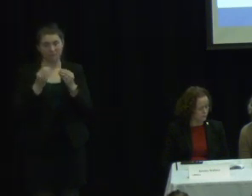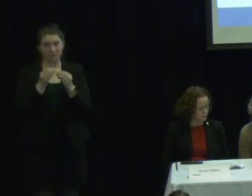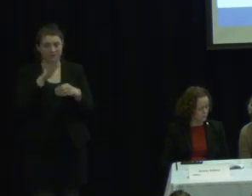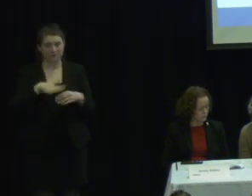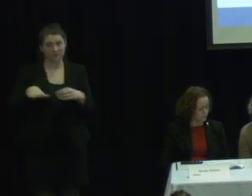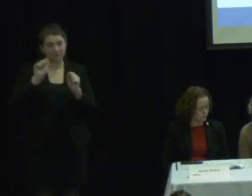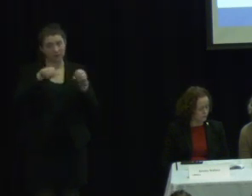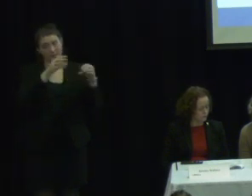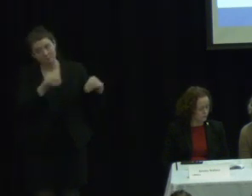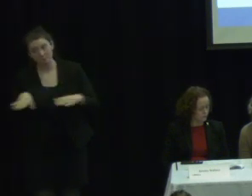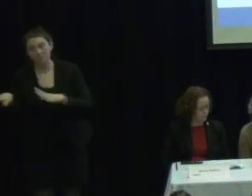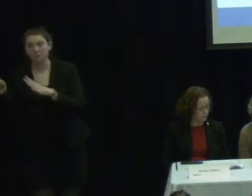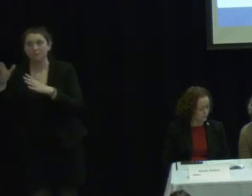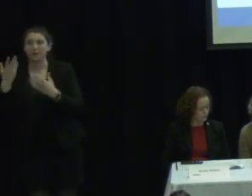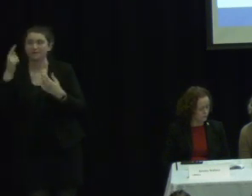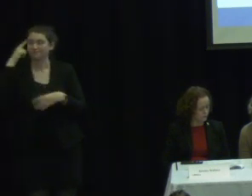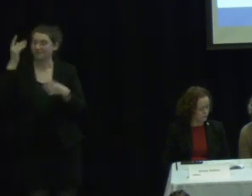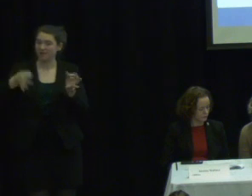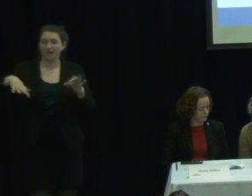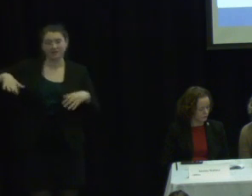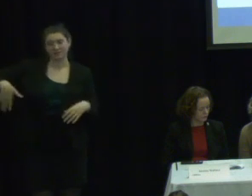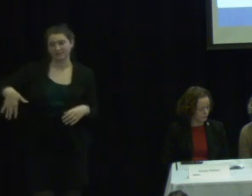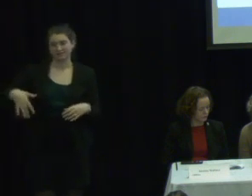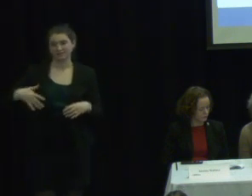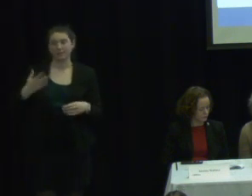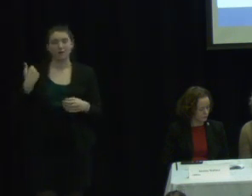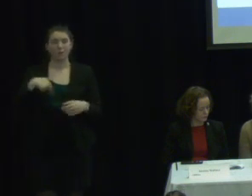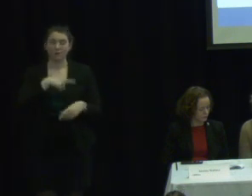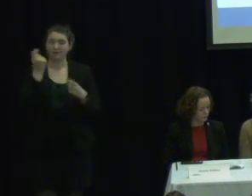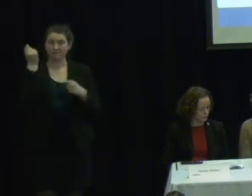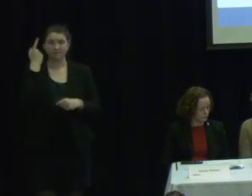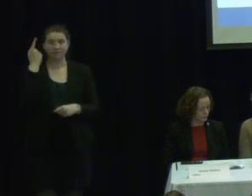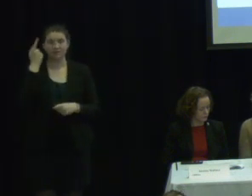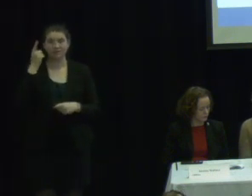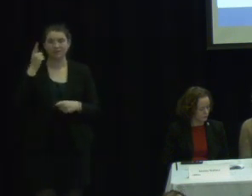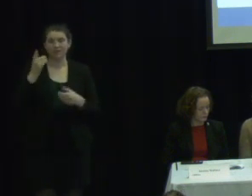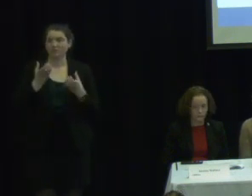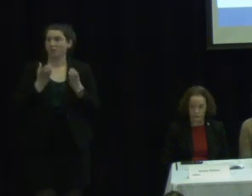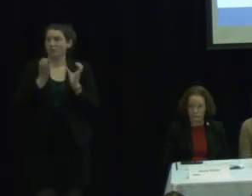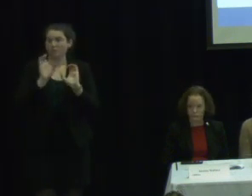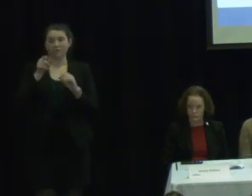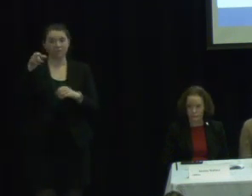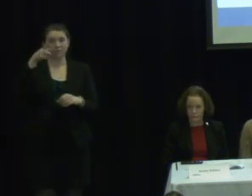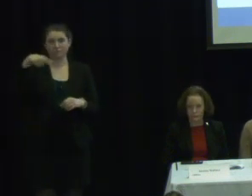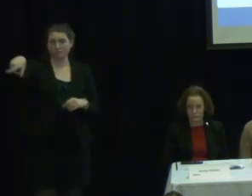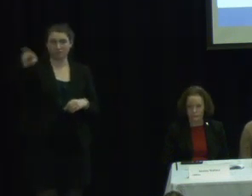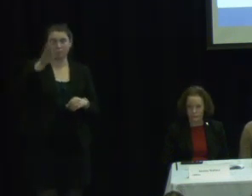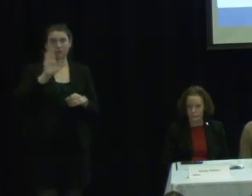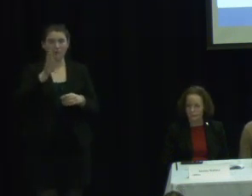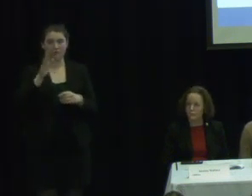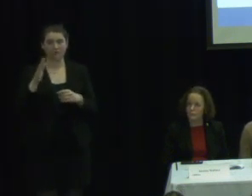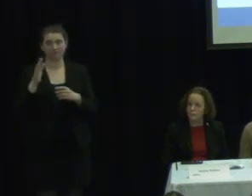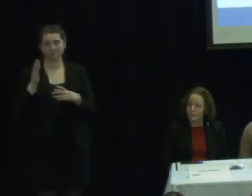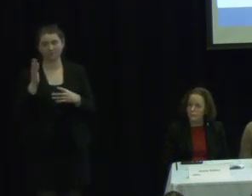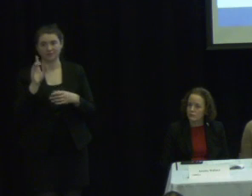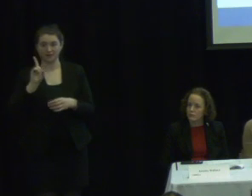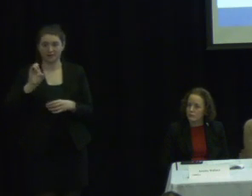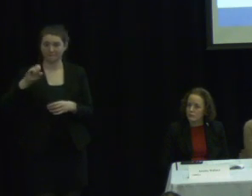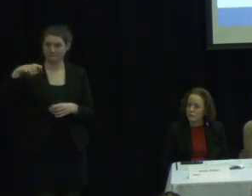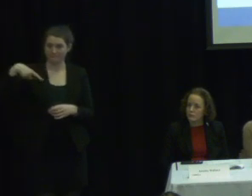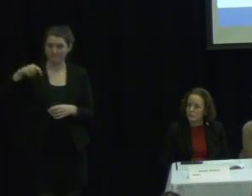to date, but we hear loud and clear that people don't want us to touch that. Okay, thanks. I guess I